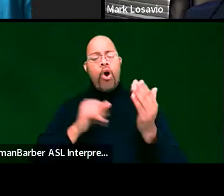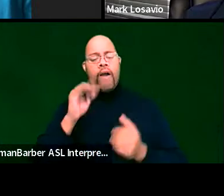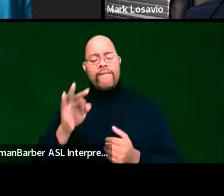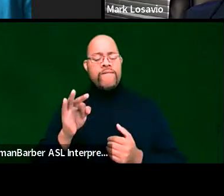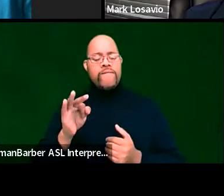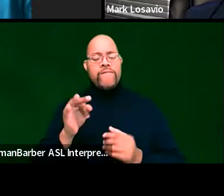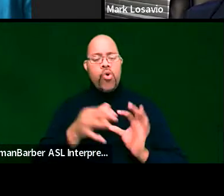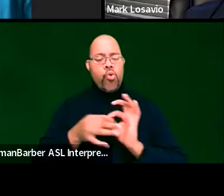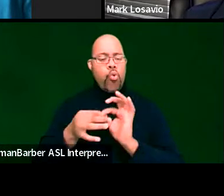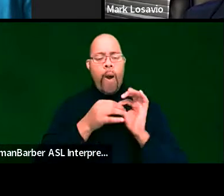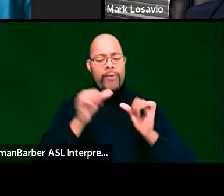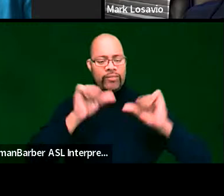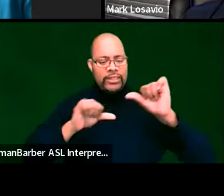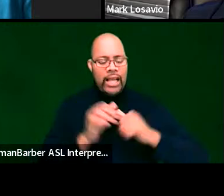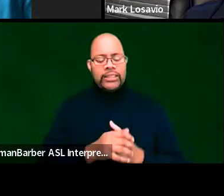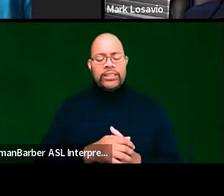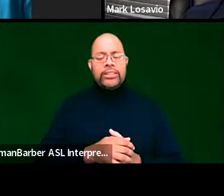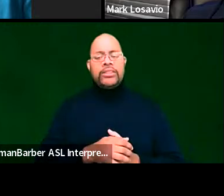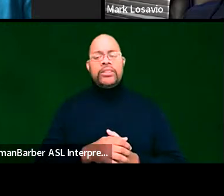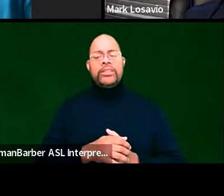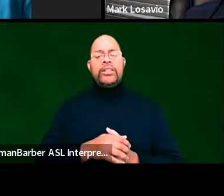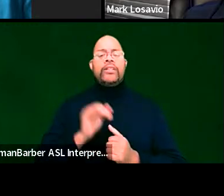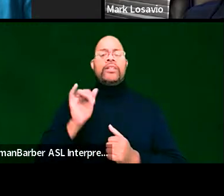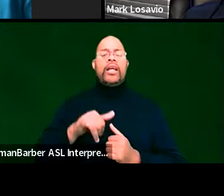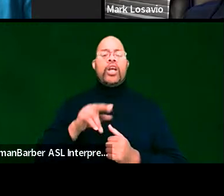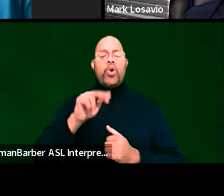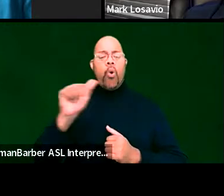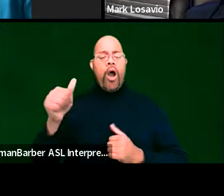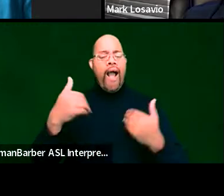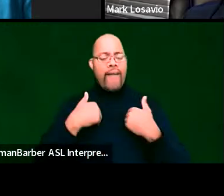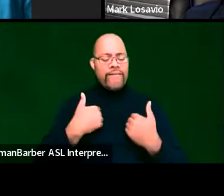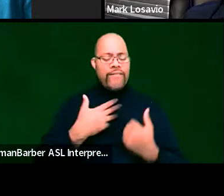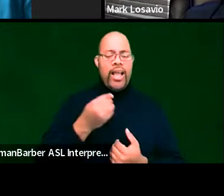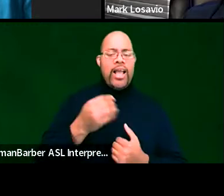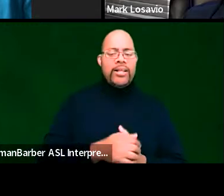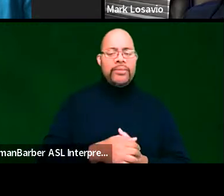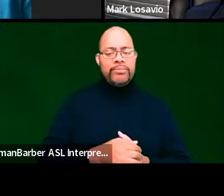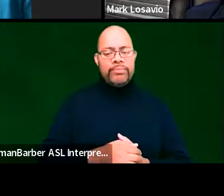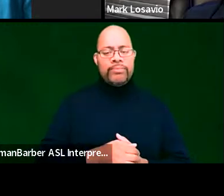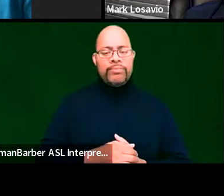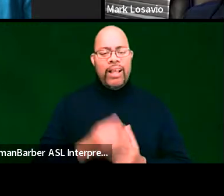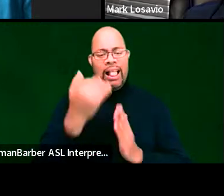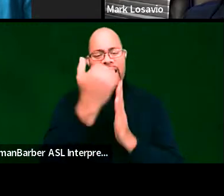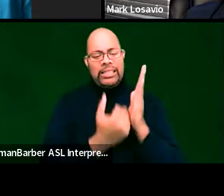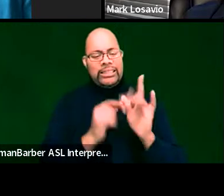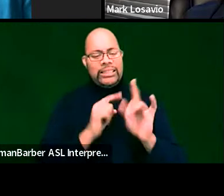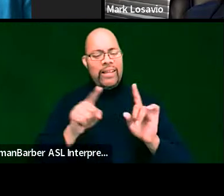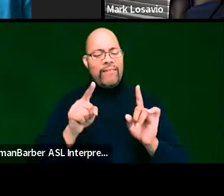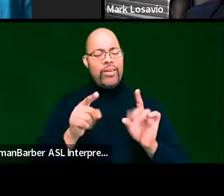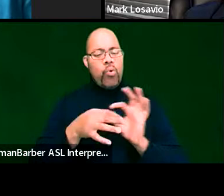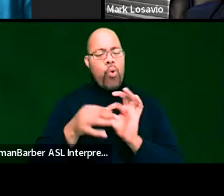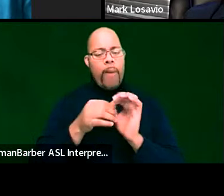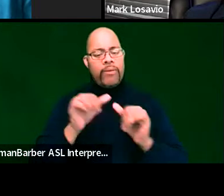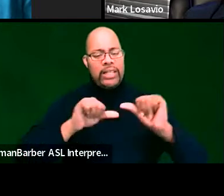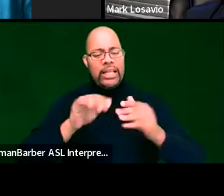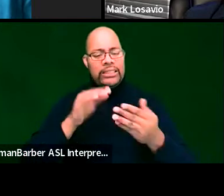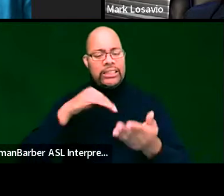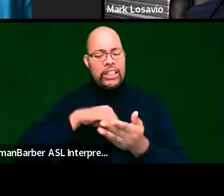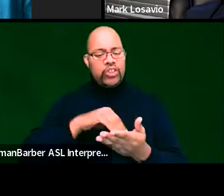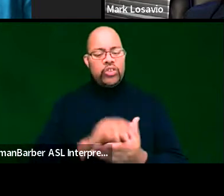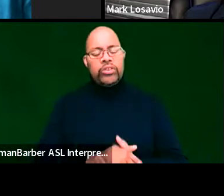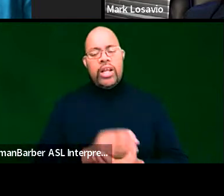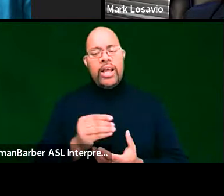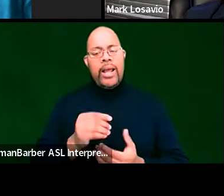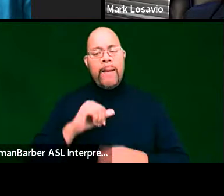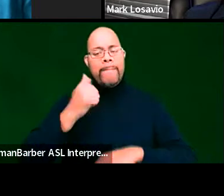like cooperative science centers that NOAA has. And there are a list of different cooperative science centers, and they